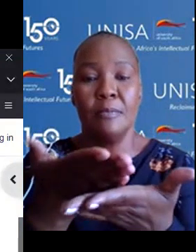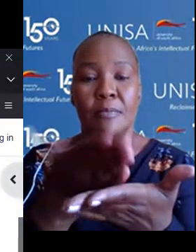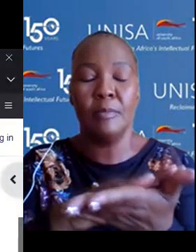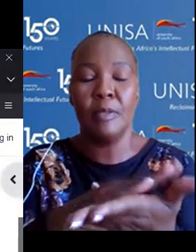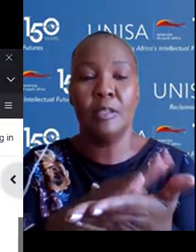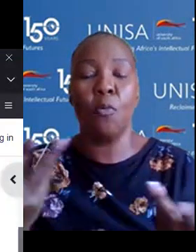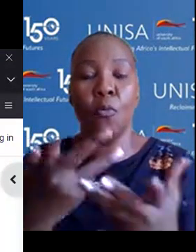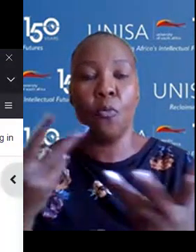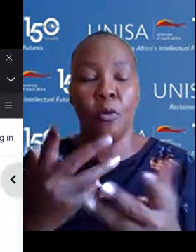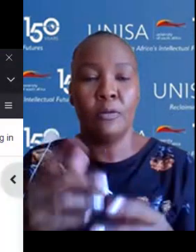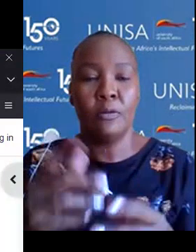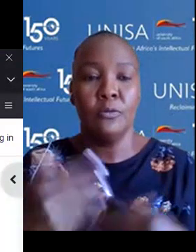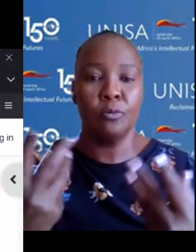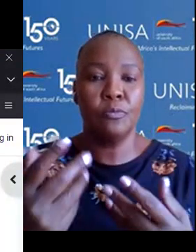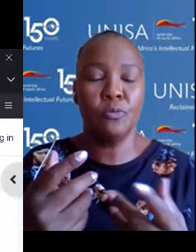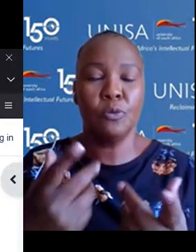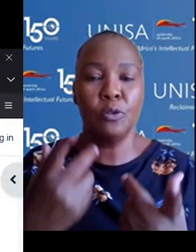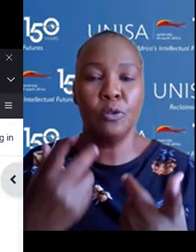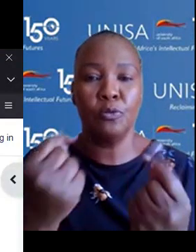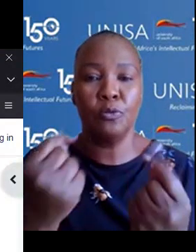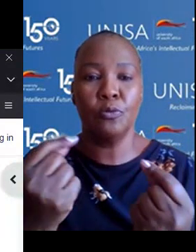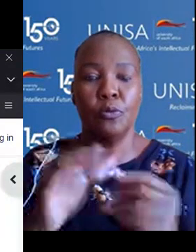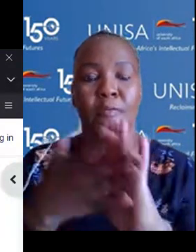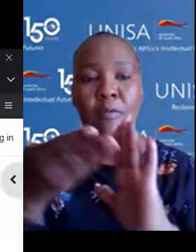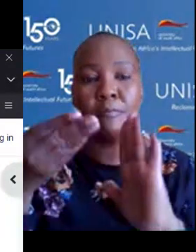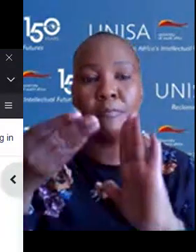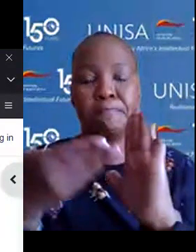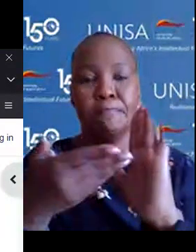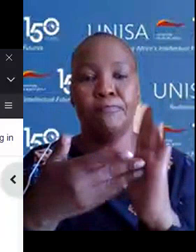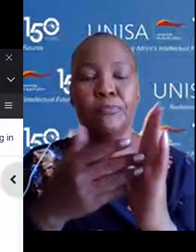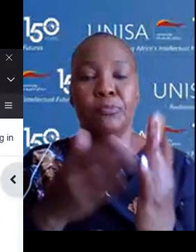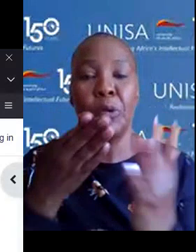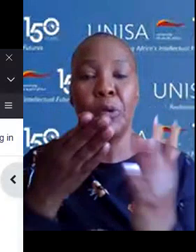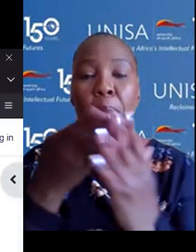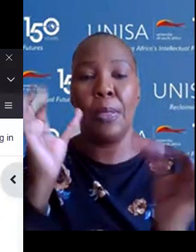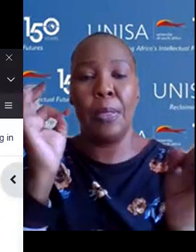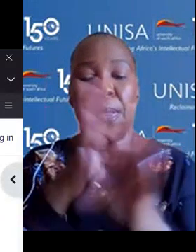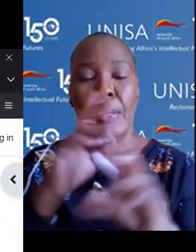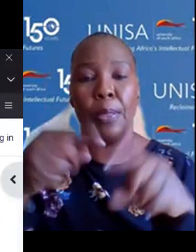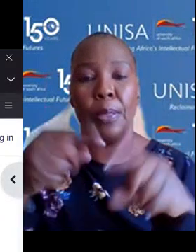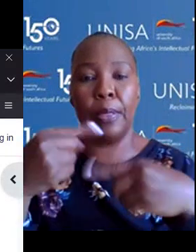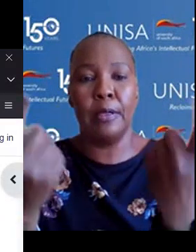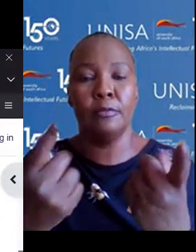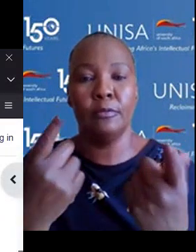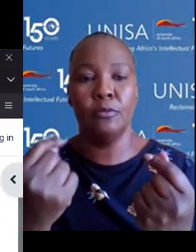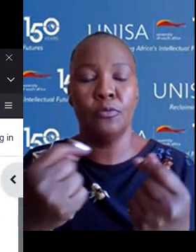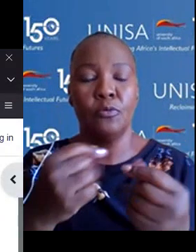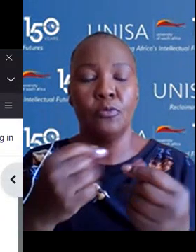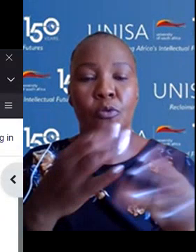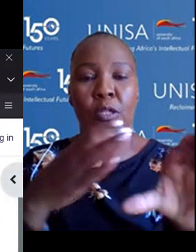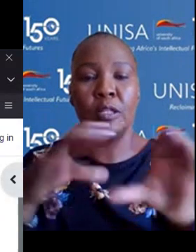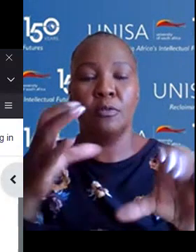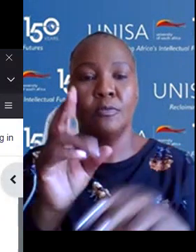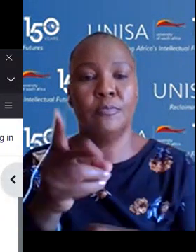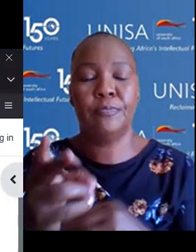to be running all of the content from. So if you don't have access to this, you won't be able to do the activities as